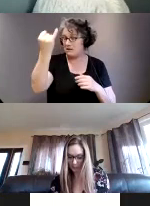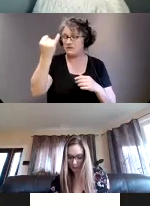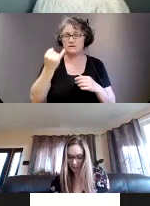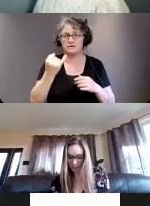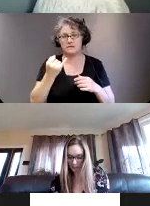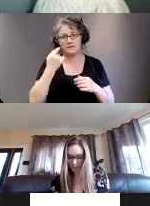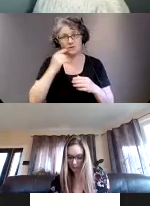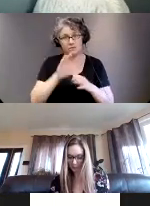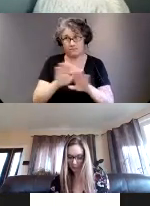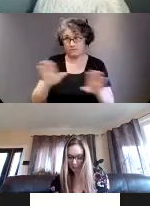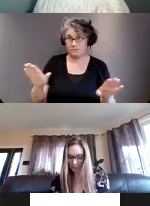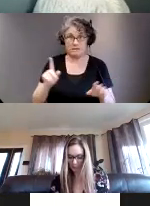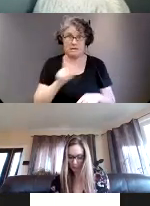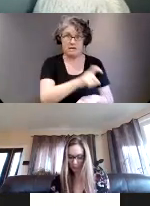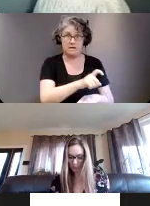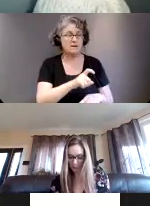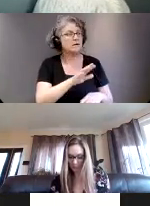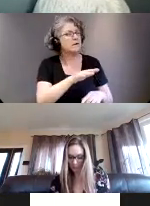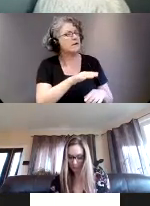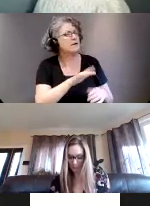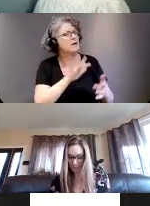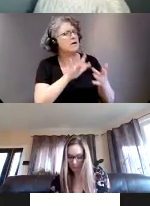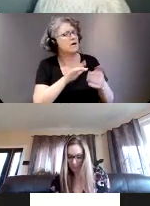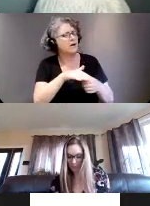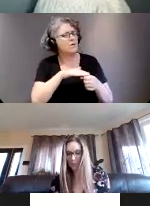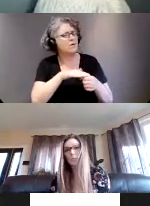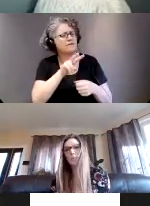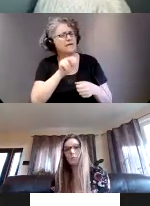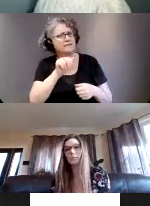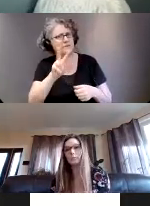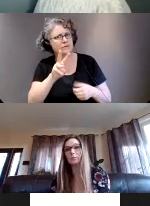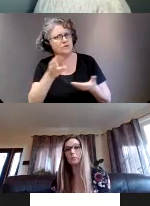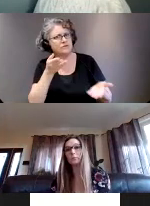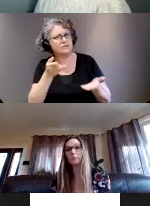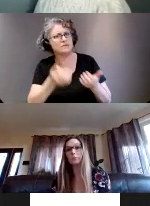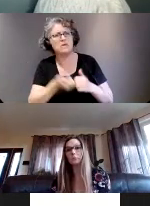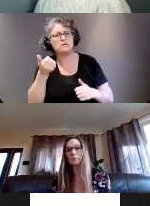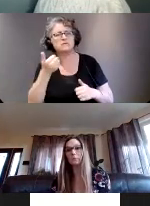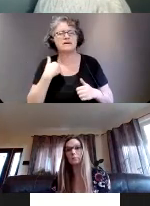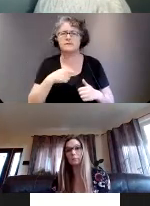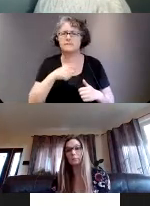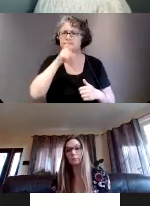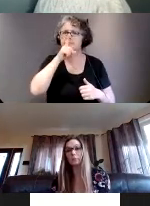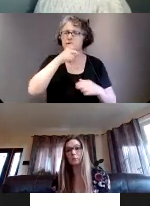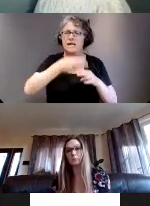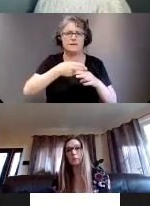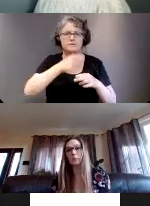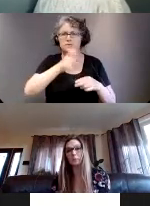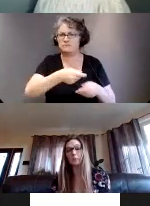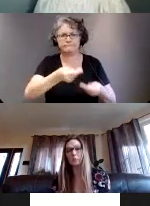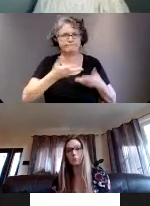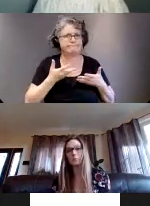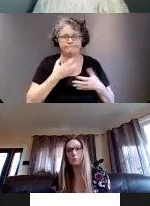that person would be contacting their local violence against women service, which most of them have an anonymous, confidential,